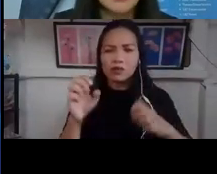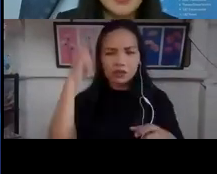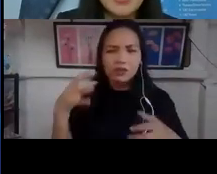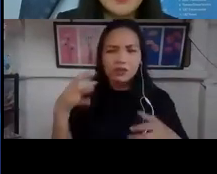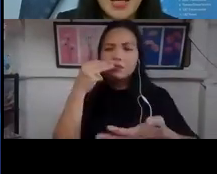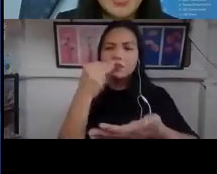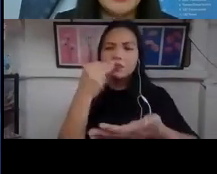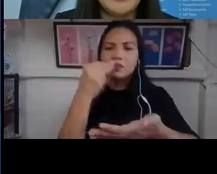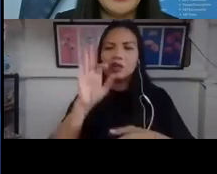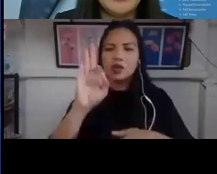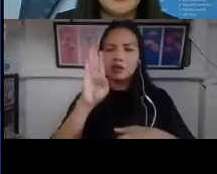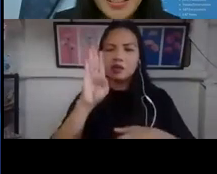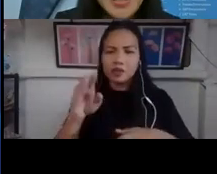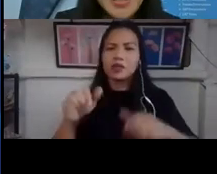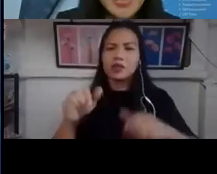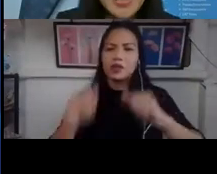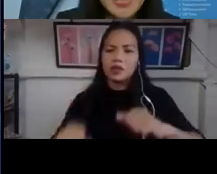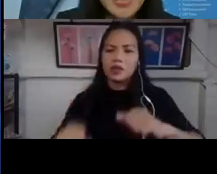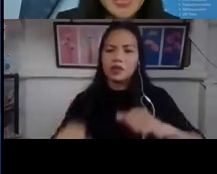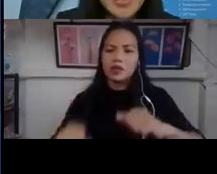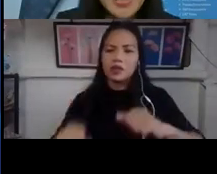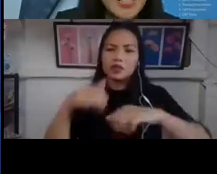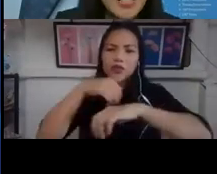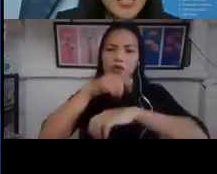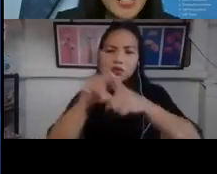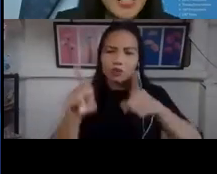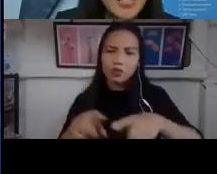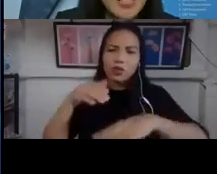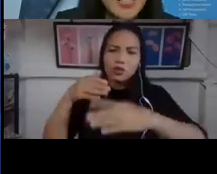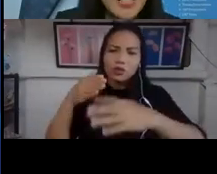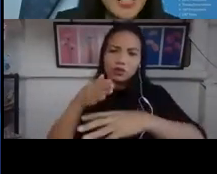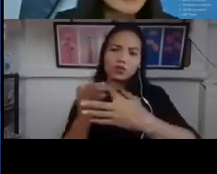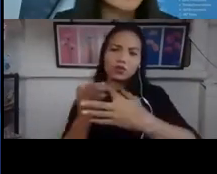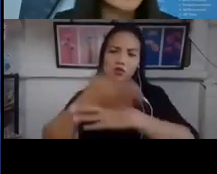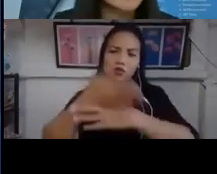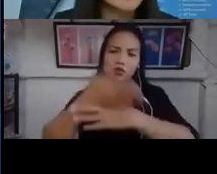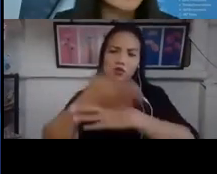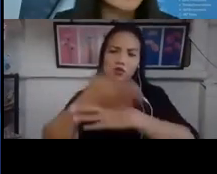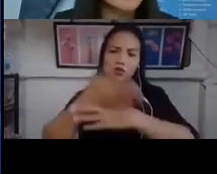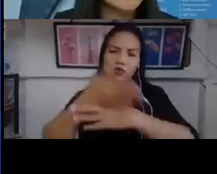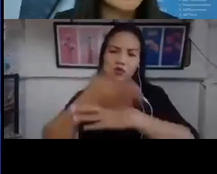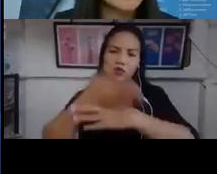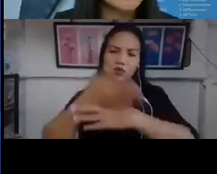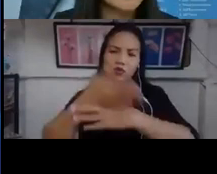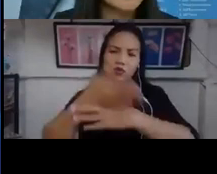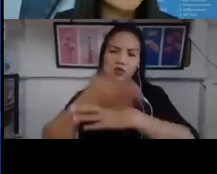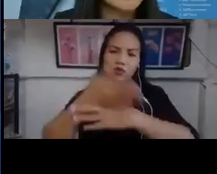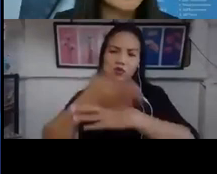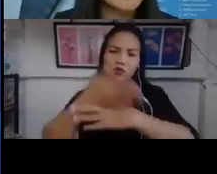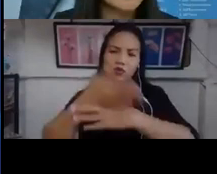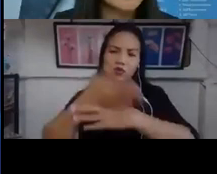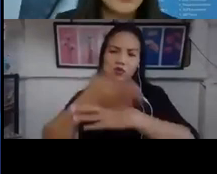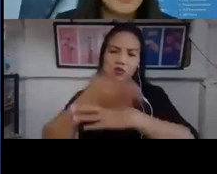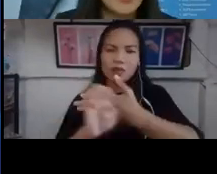send it back to you. Okay? Okay. Sir, paki-flash na lang po ulit yung link